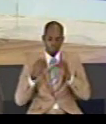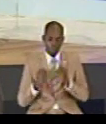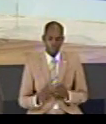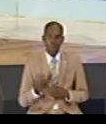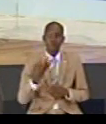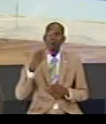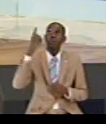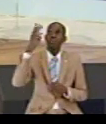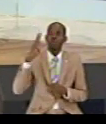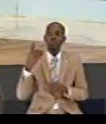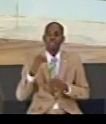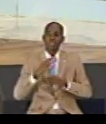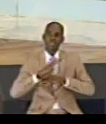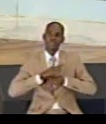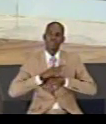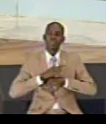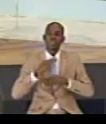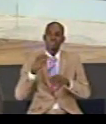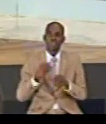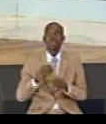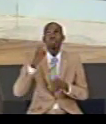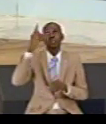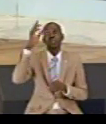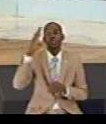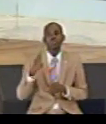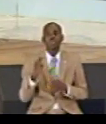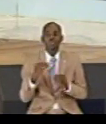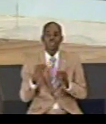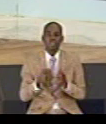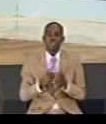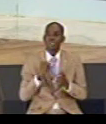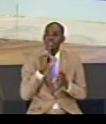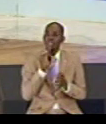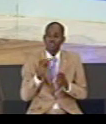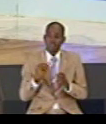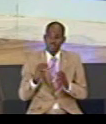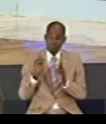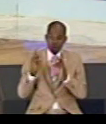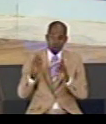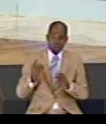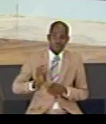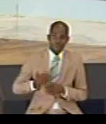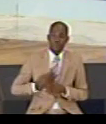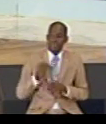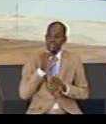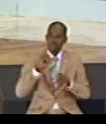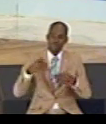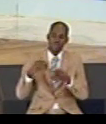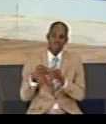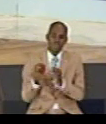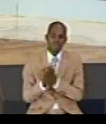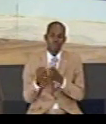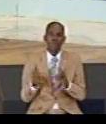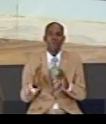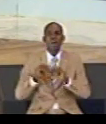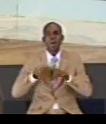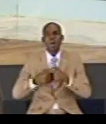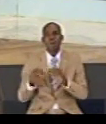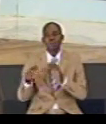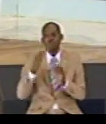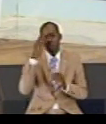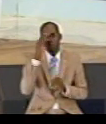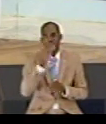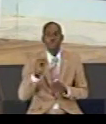the satisfaction in God? Is going in that direction. How do you know a soul that is